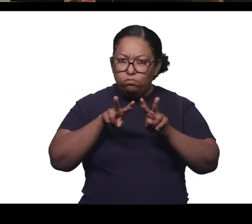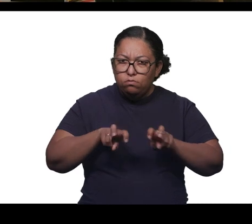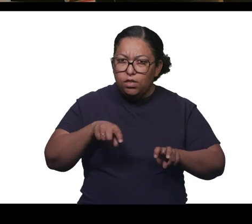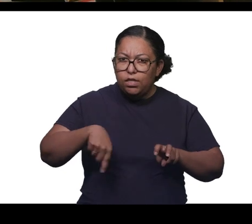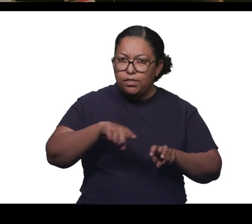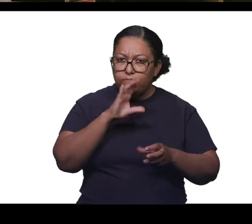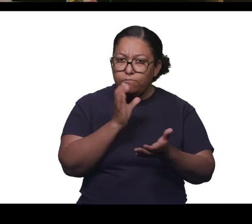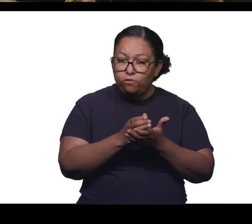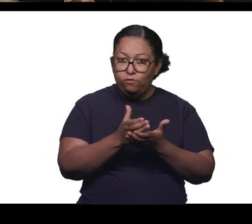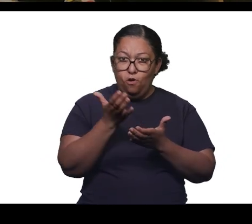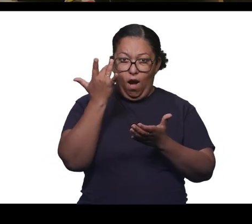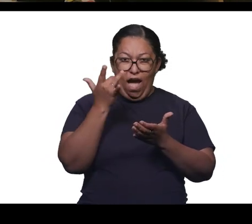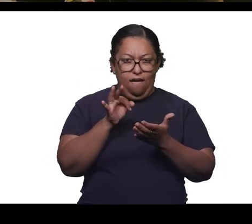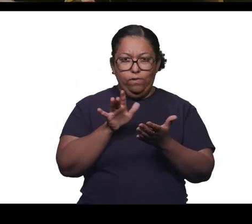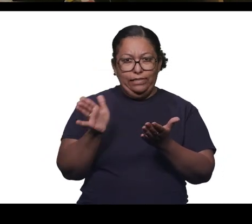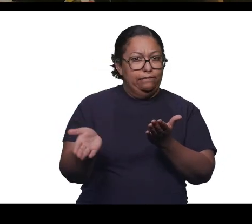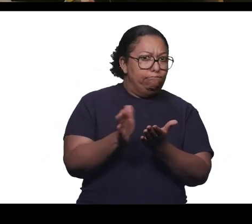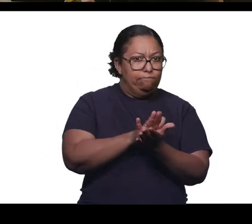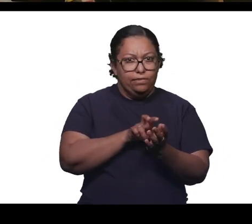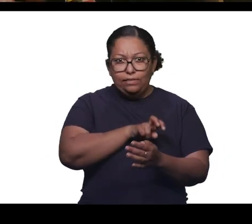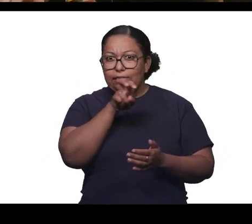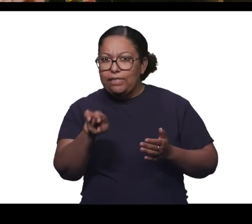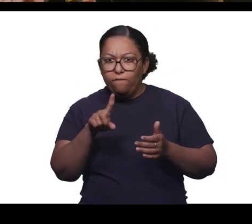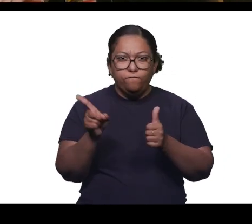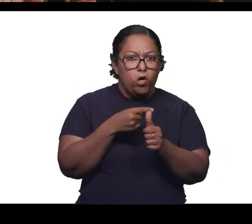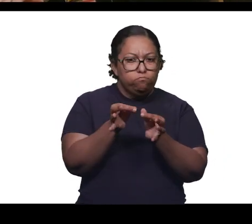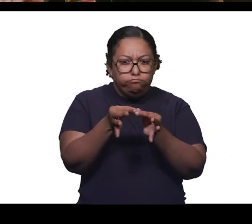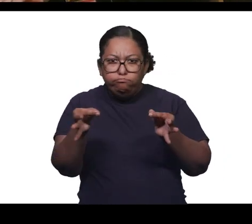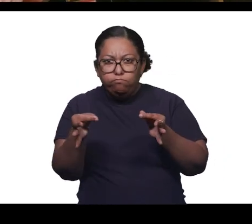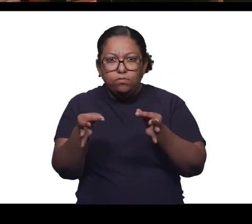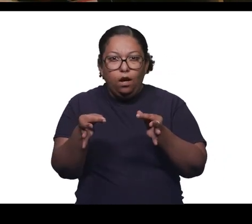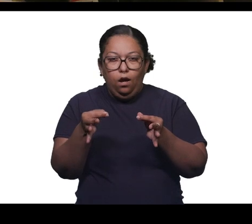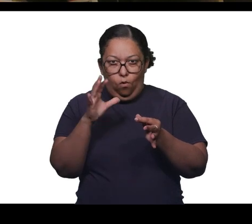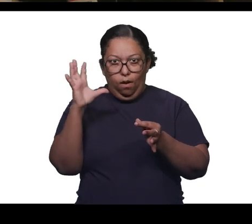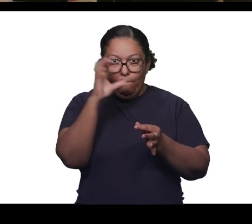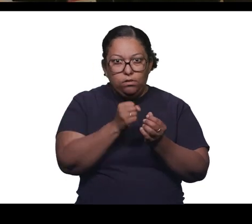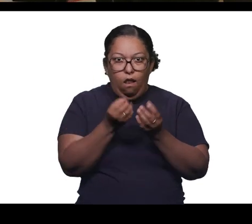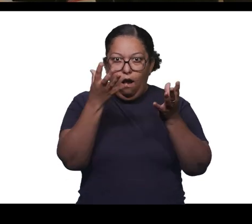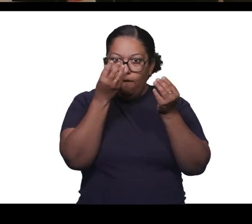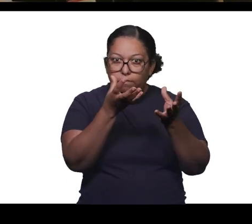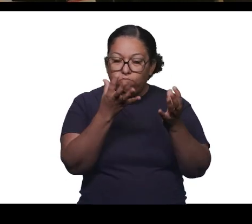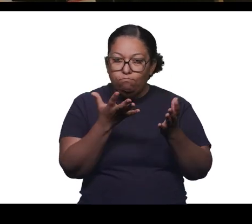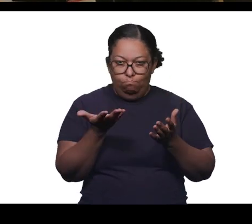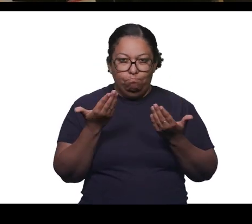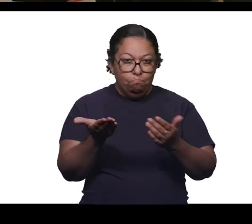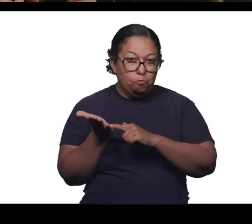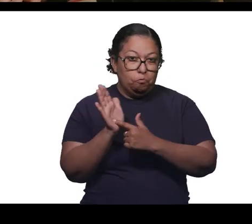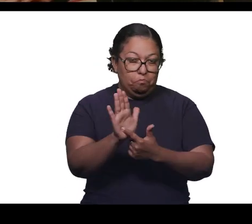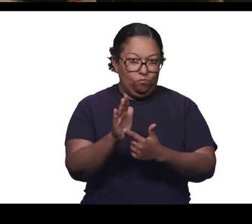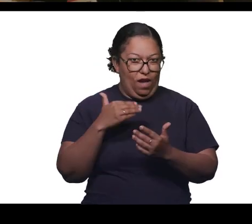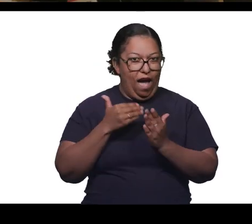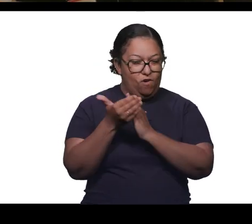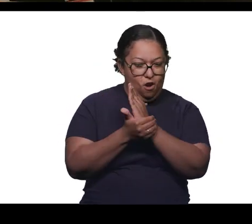of the story, we'd be missing out on a lot. So let me show you. We've got our jacket, a great image to ask those